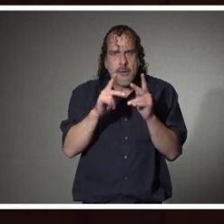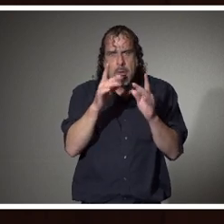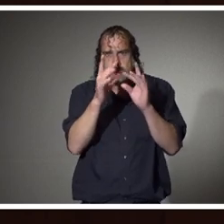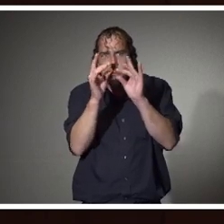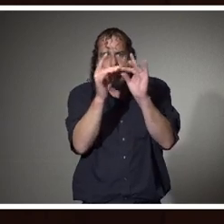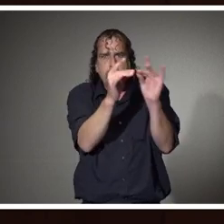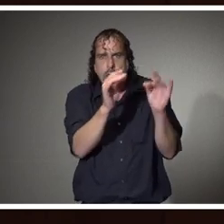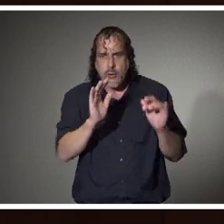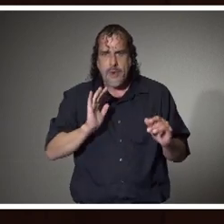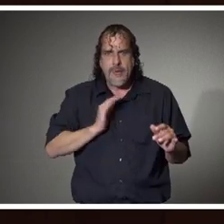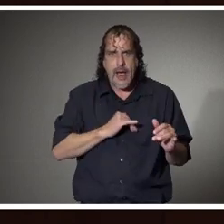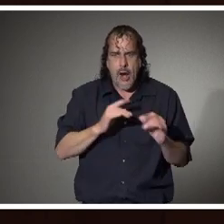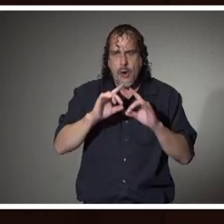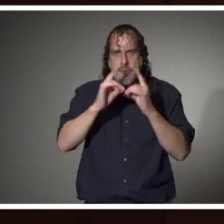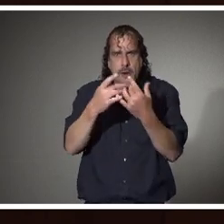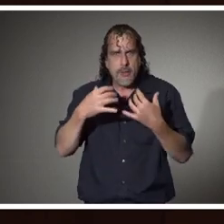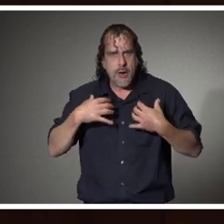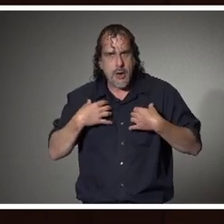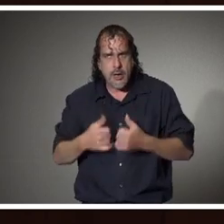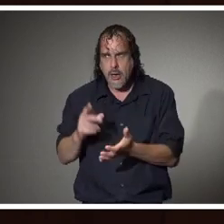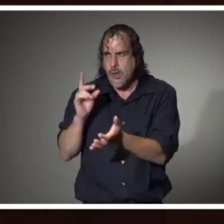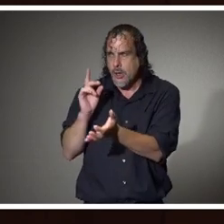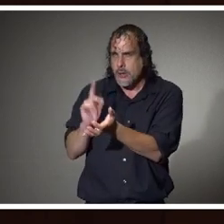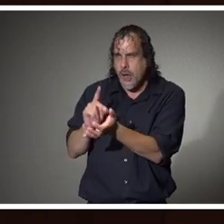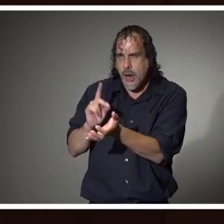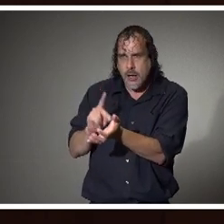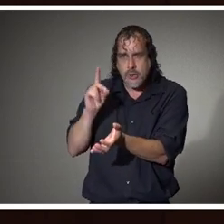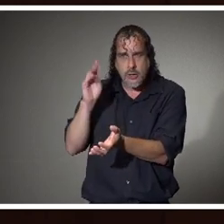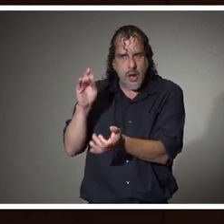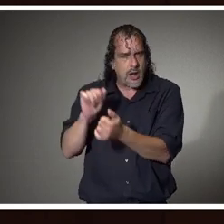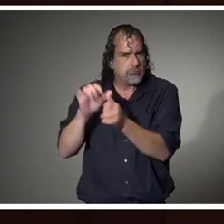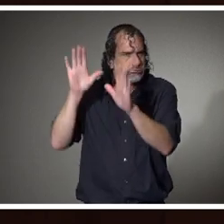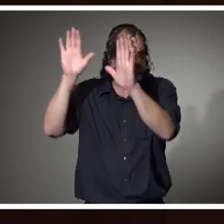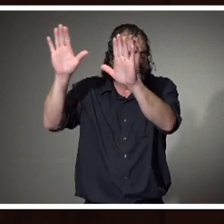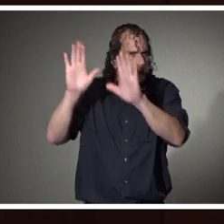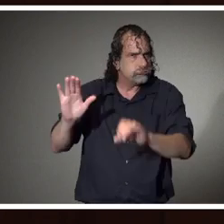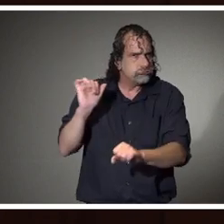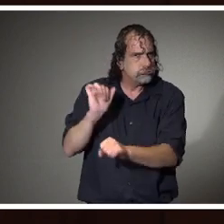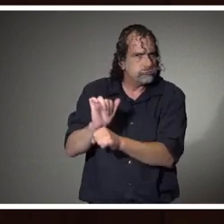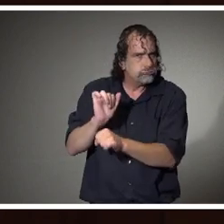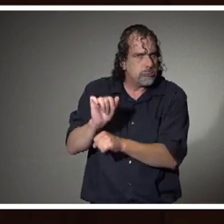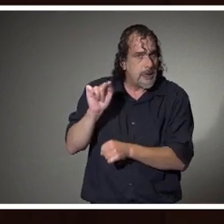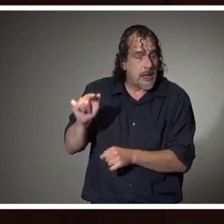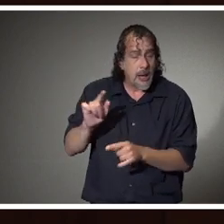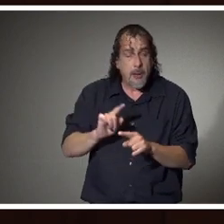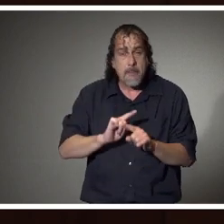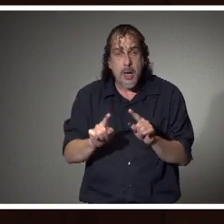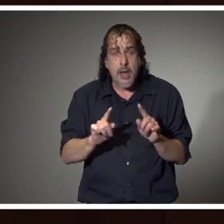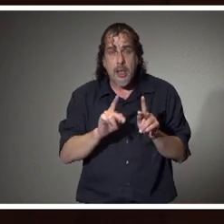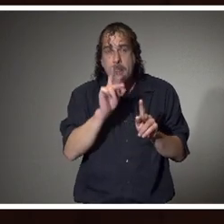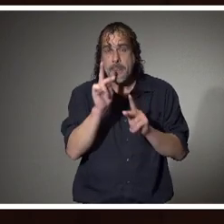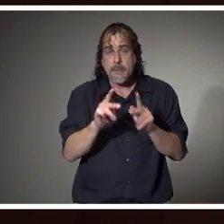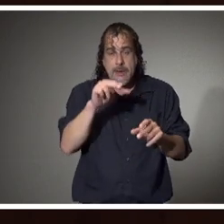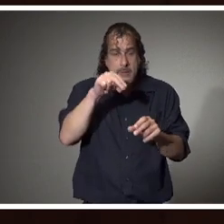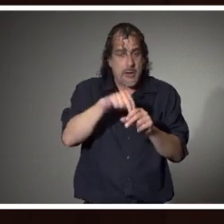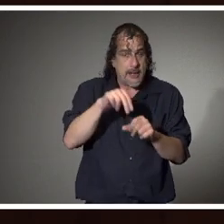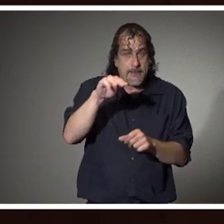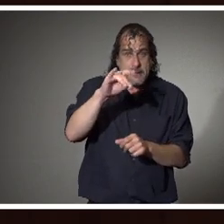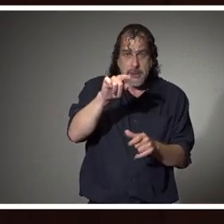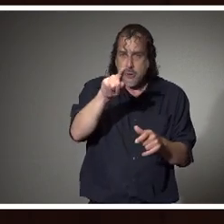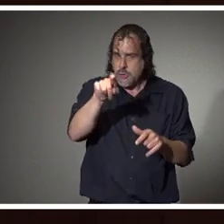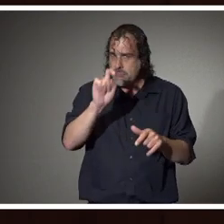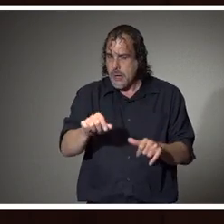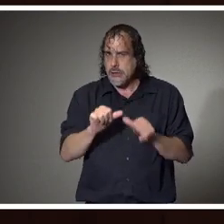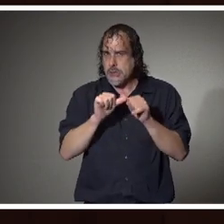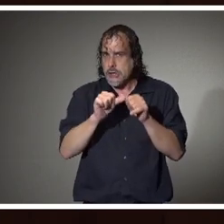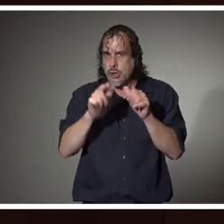our Department of Health, through Dr. Dobbs, who has done a fantastic job. But people, the Mississippians, you've got to continue